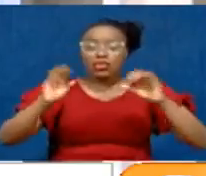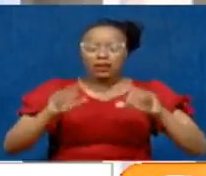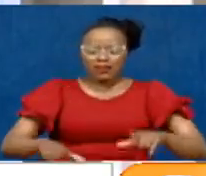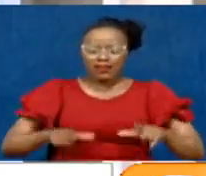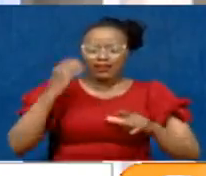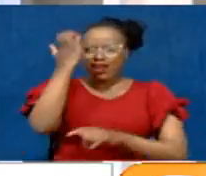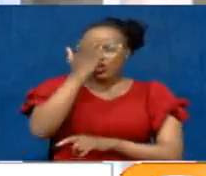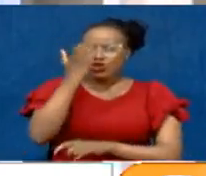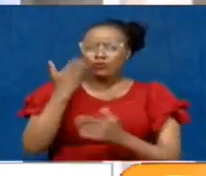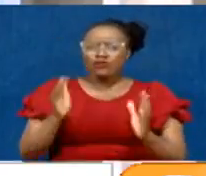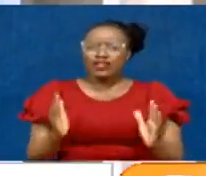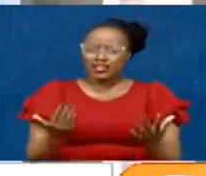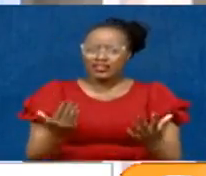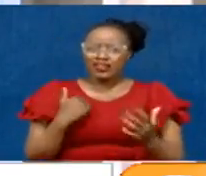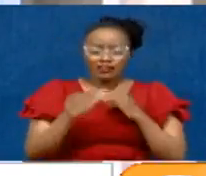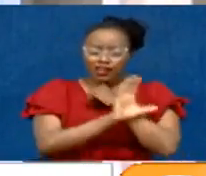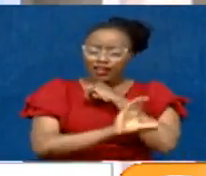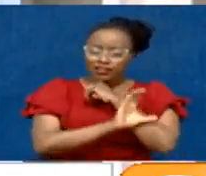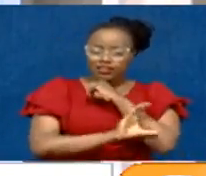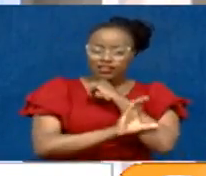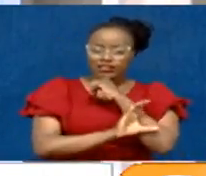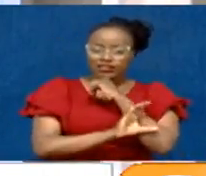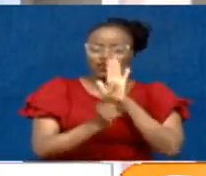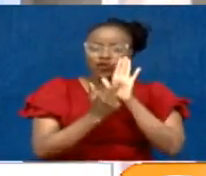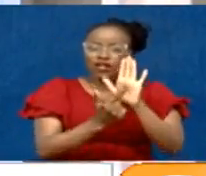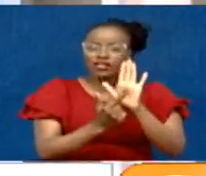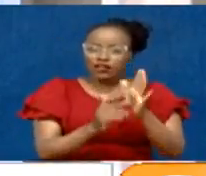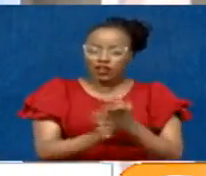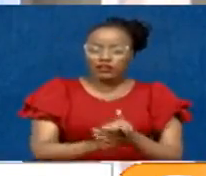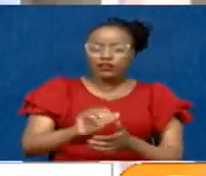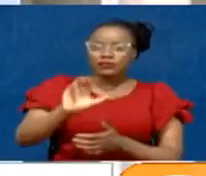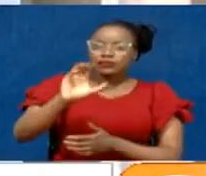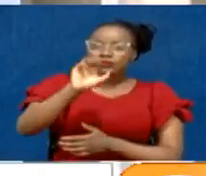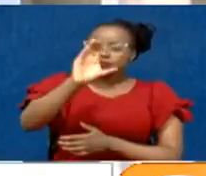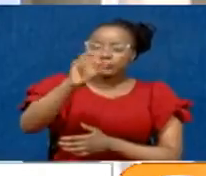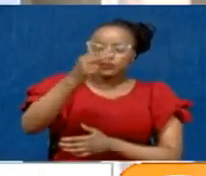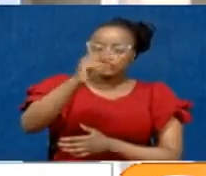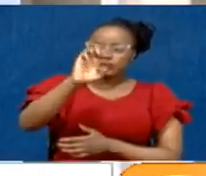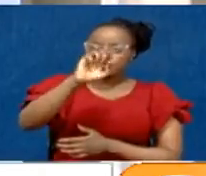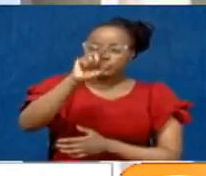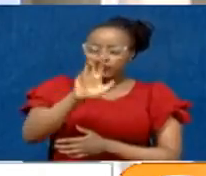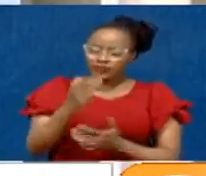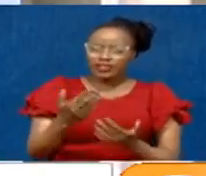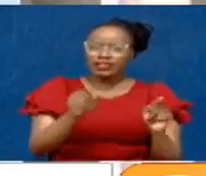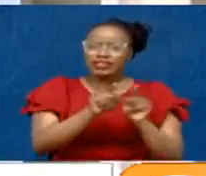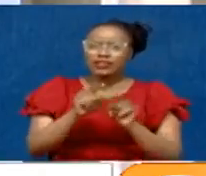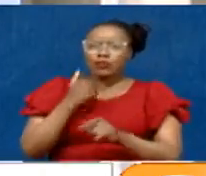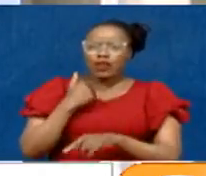Europe. You've got countries like the Czech Republic,